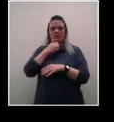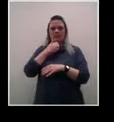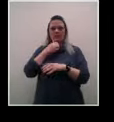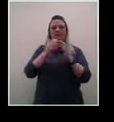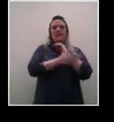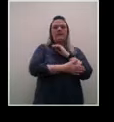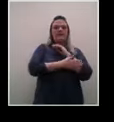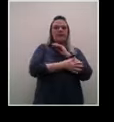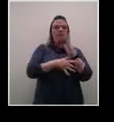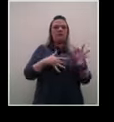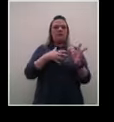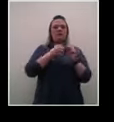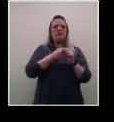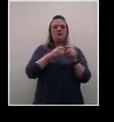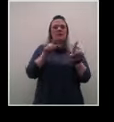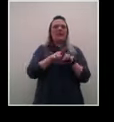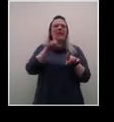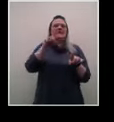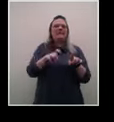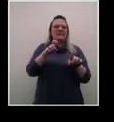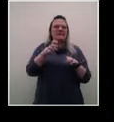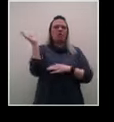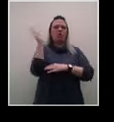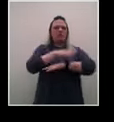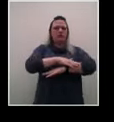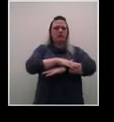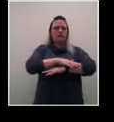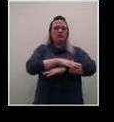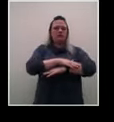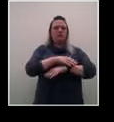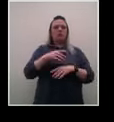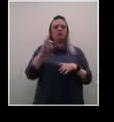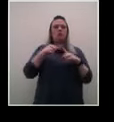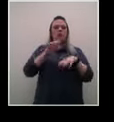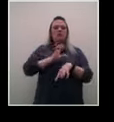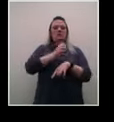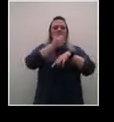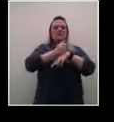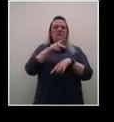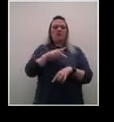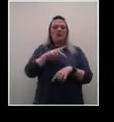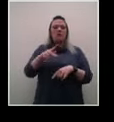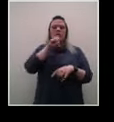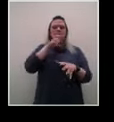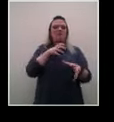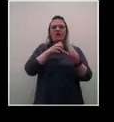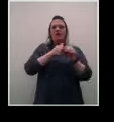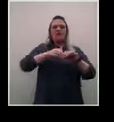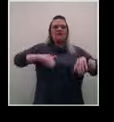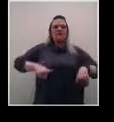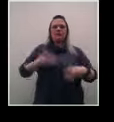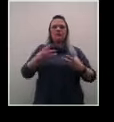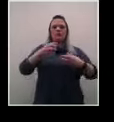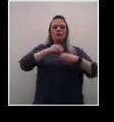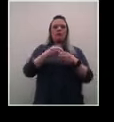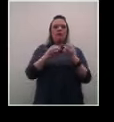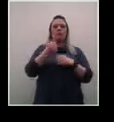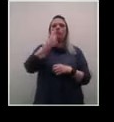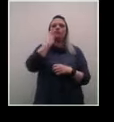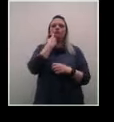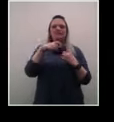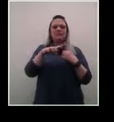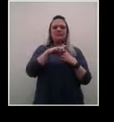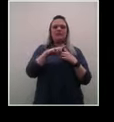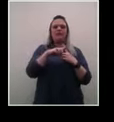during the day. As of when we set the PowerPoint up, that actually had not been updated to take into account the most recent